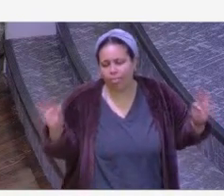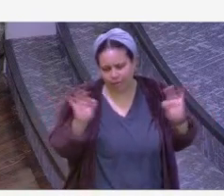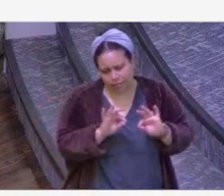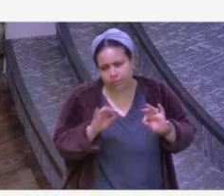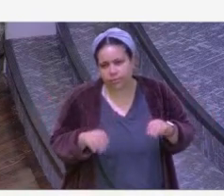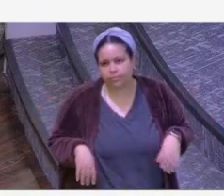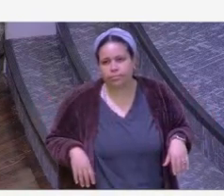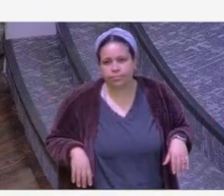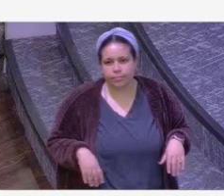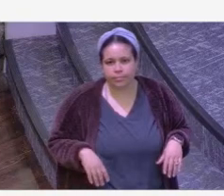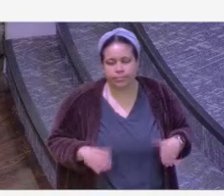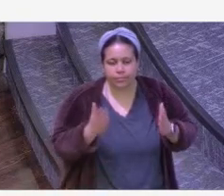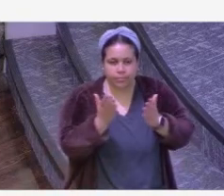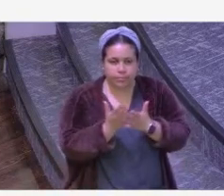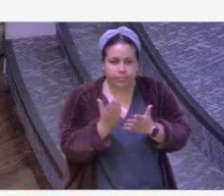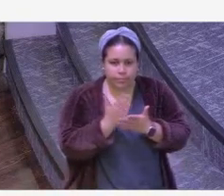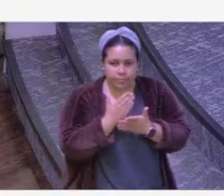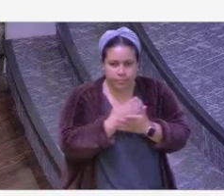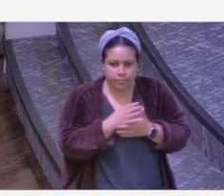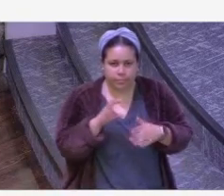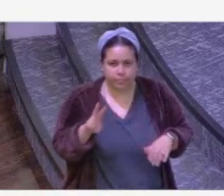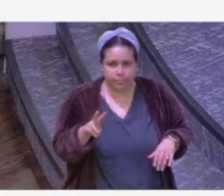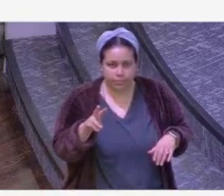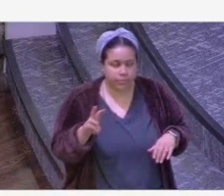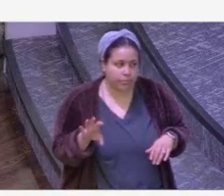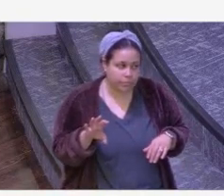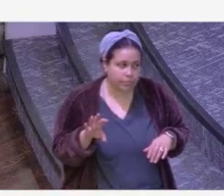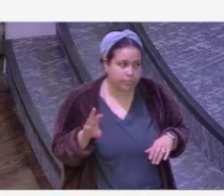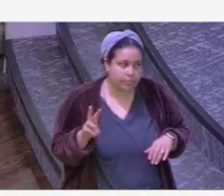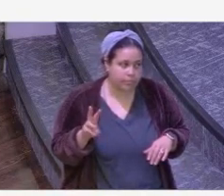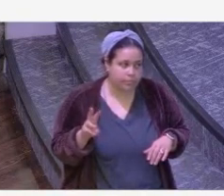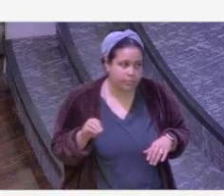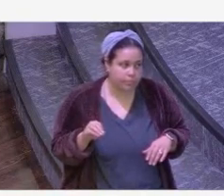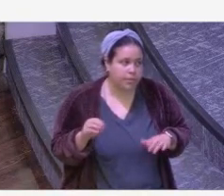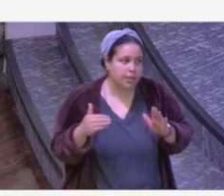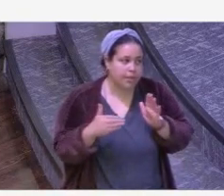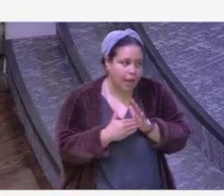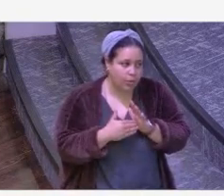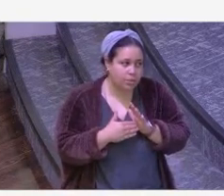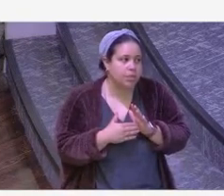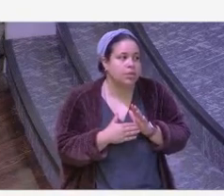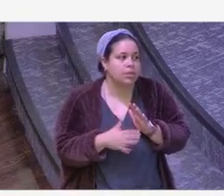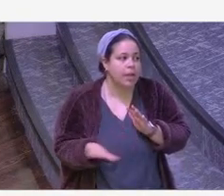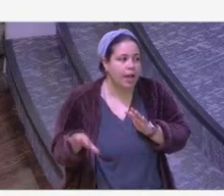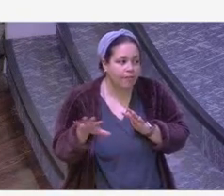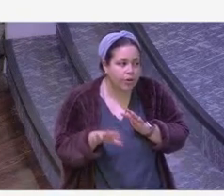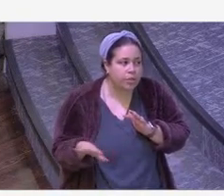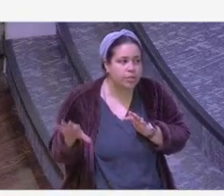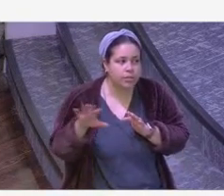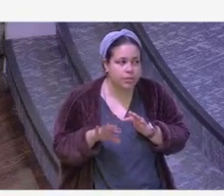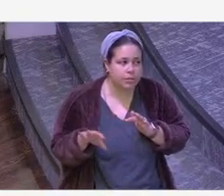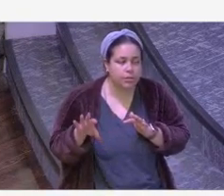budgeted $650,000 for delinquent payments, which is kind of an average of what we typically run, between